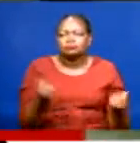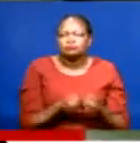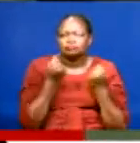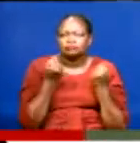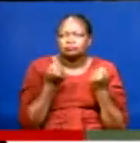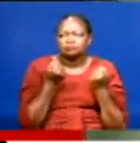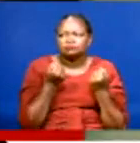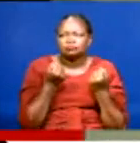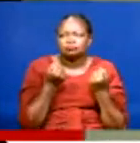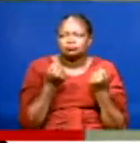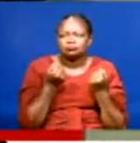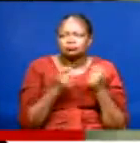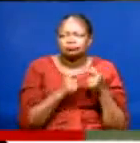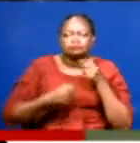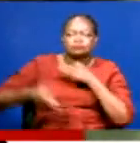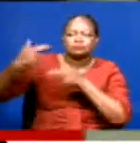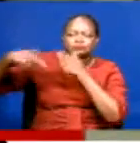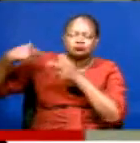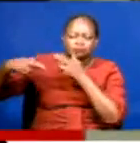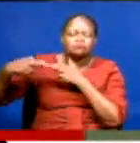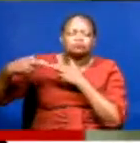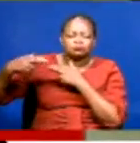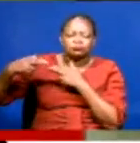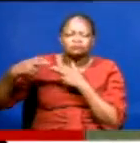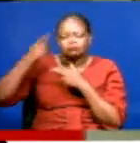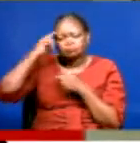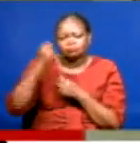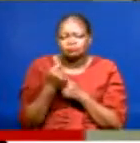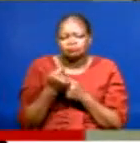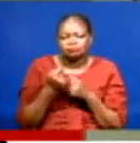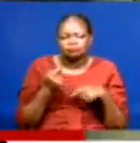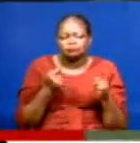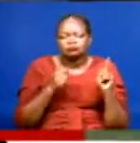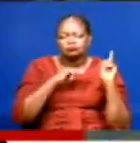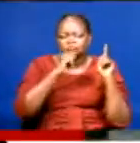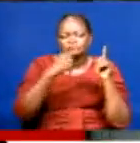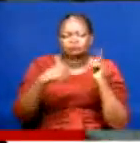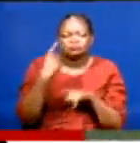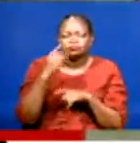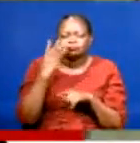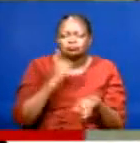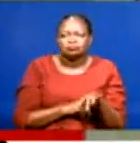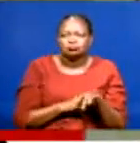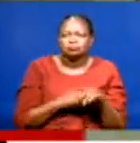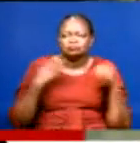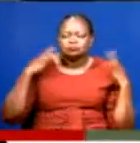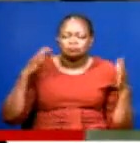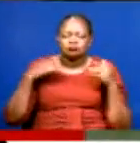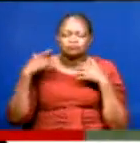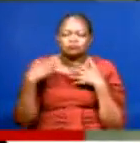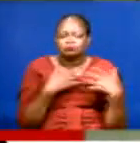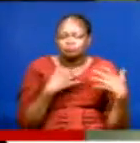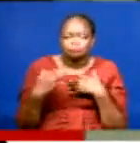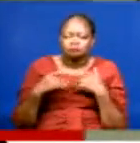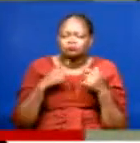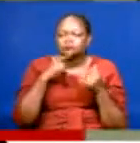so many years. It will be history in the making. She'll be going for her fifth title belt. She's the angel of war. So I'm calling for all Kenyans to